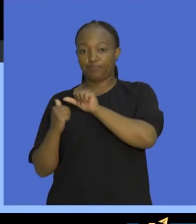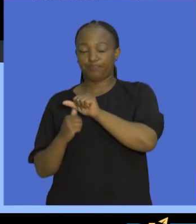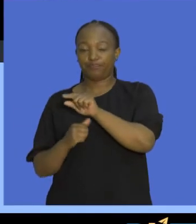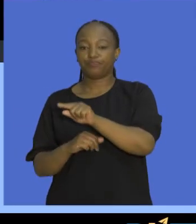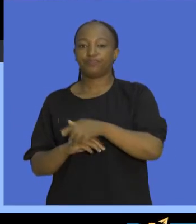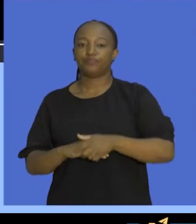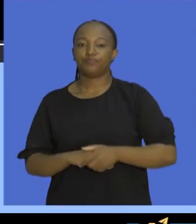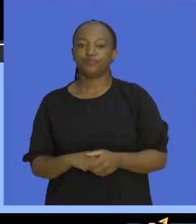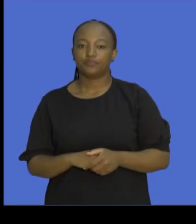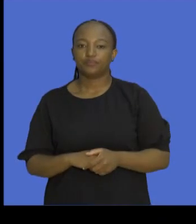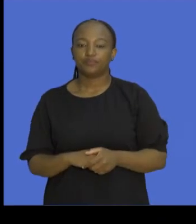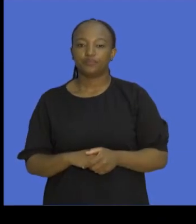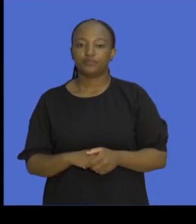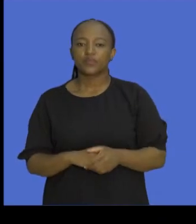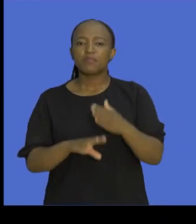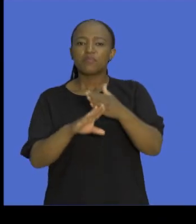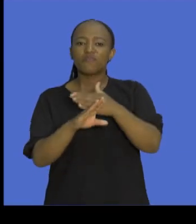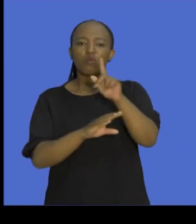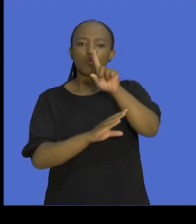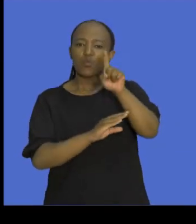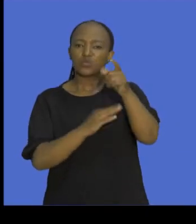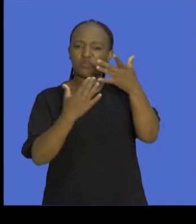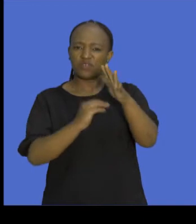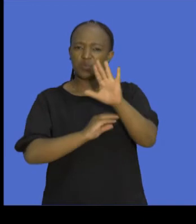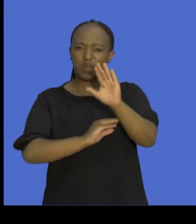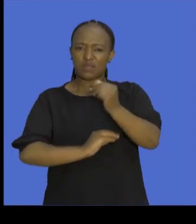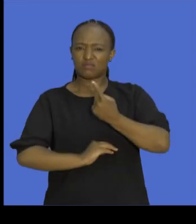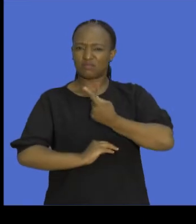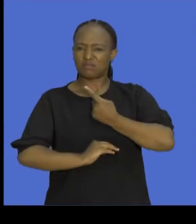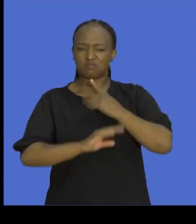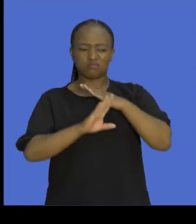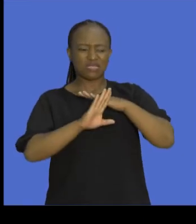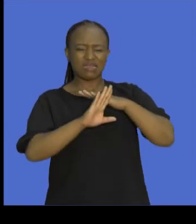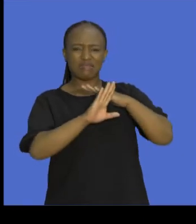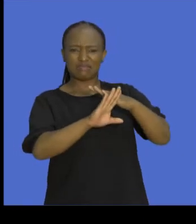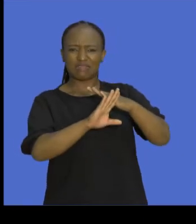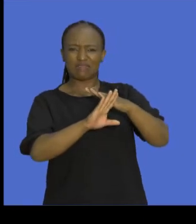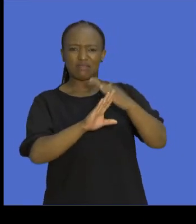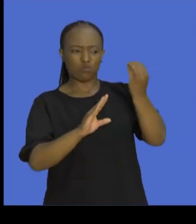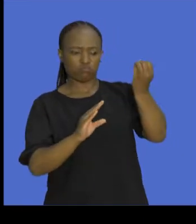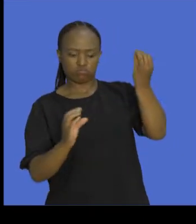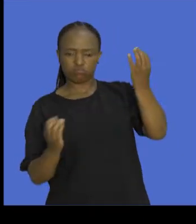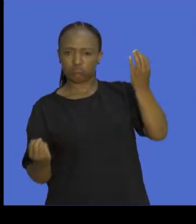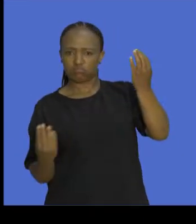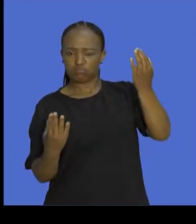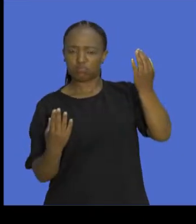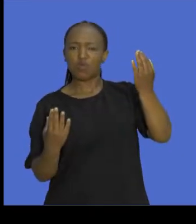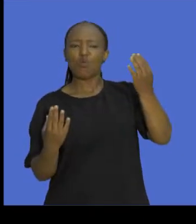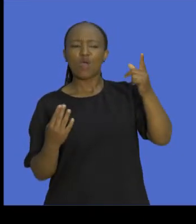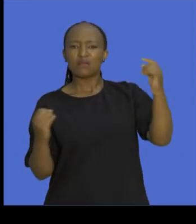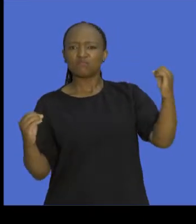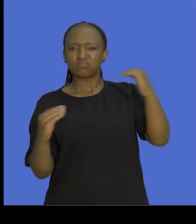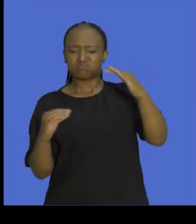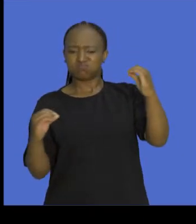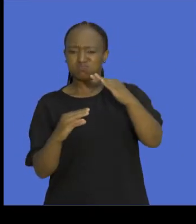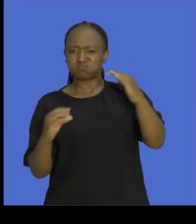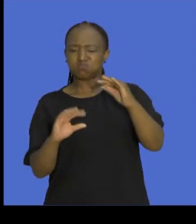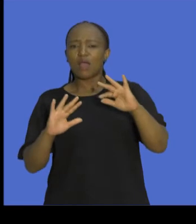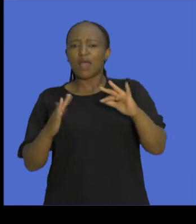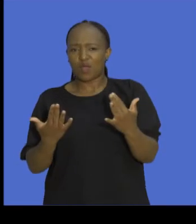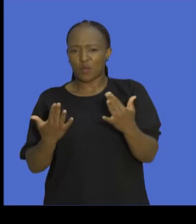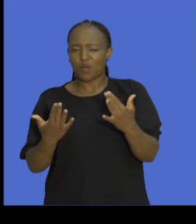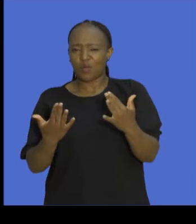our slide, the question that we asked ourselves, how do resistors in parallel affect the flow of charge? And